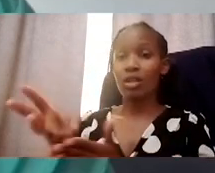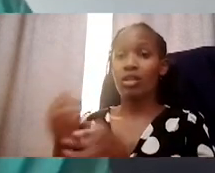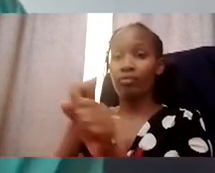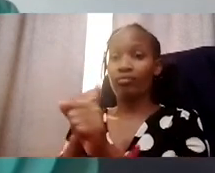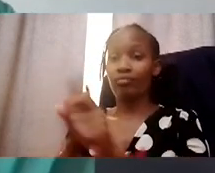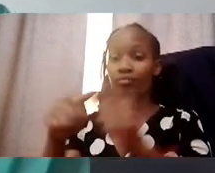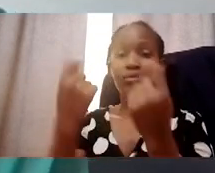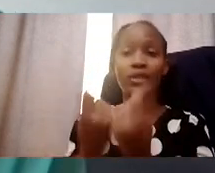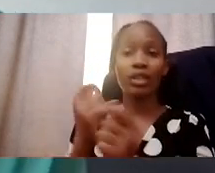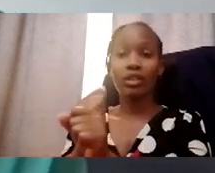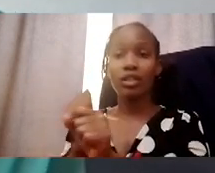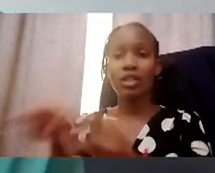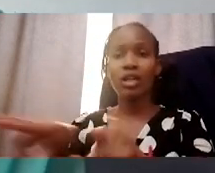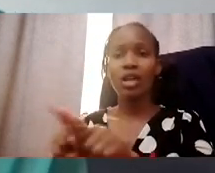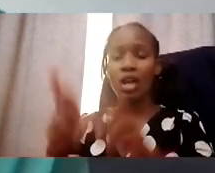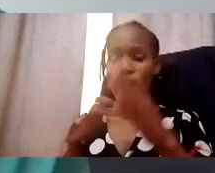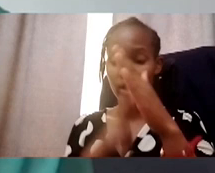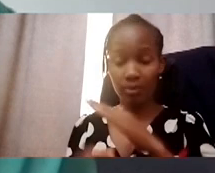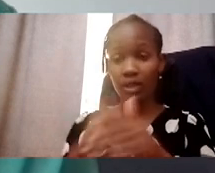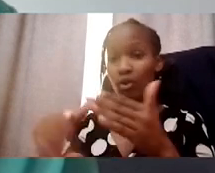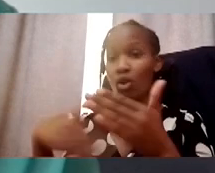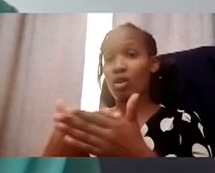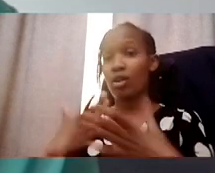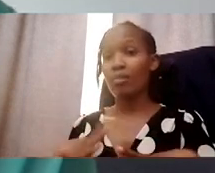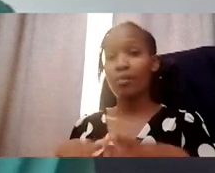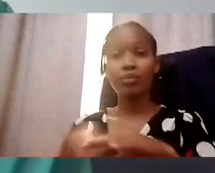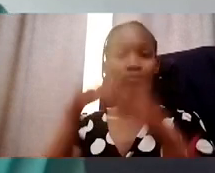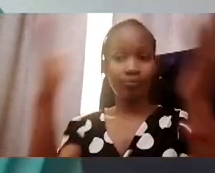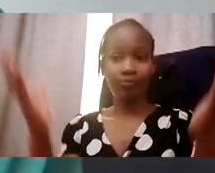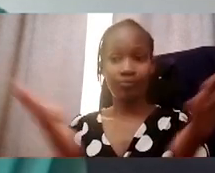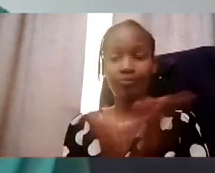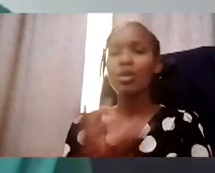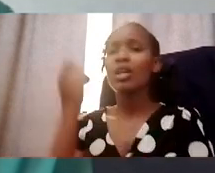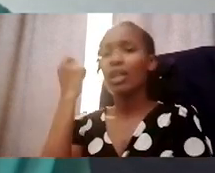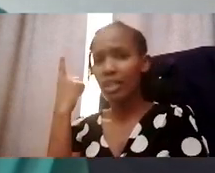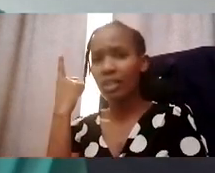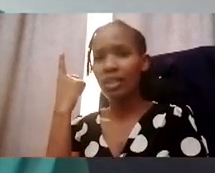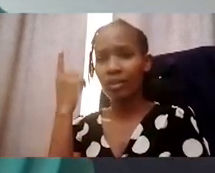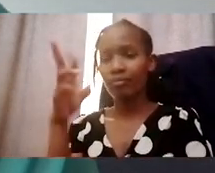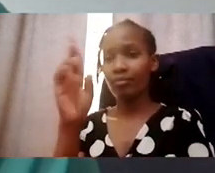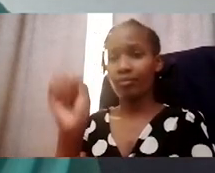respect for all refugees across the world. It fosters understanding, really, Chris.